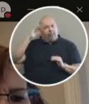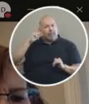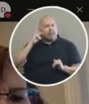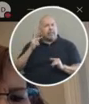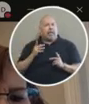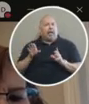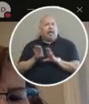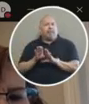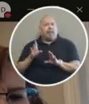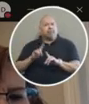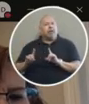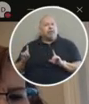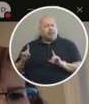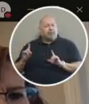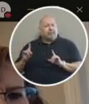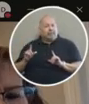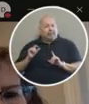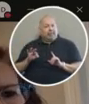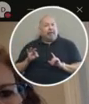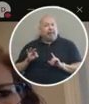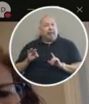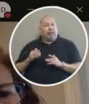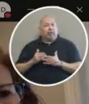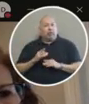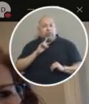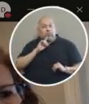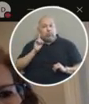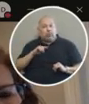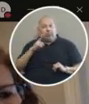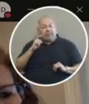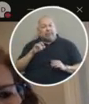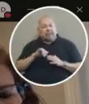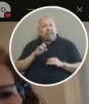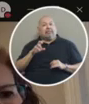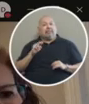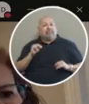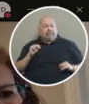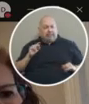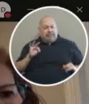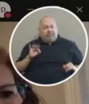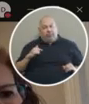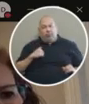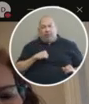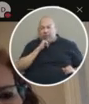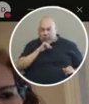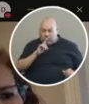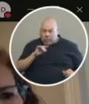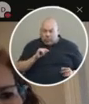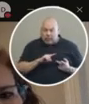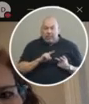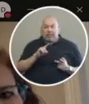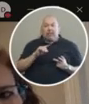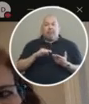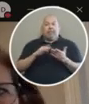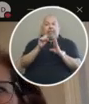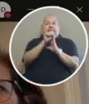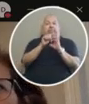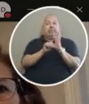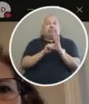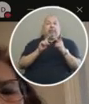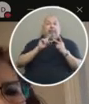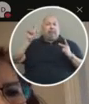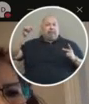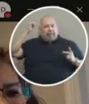see them happen. However, if a new directive comes down, because even if we don't do it, the state and